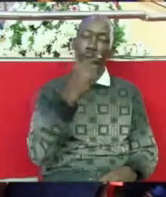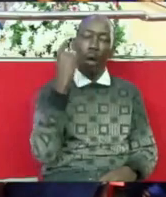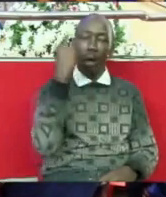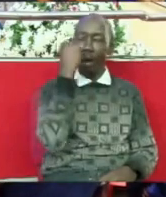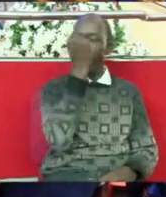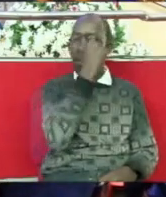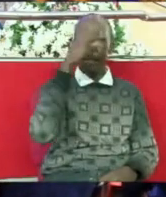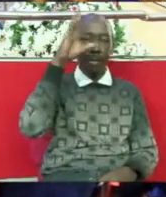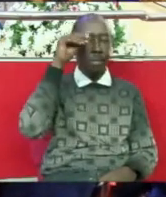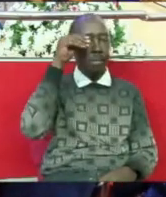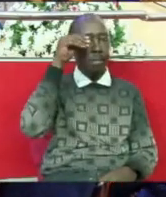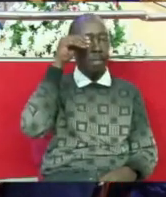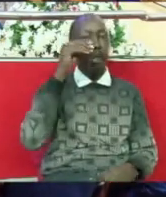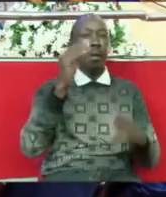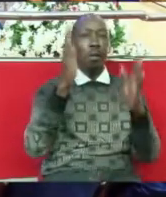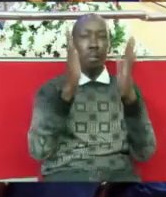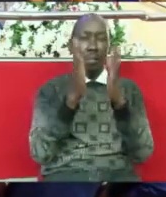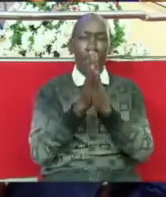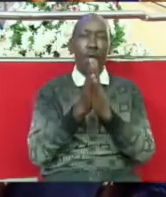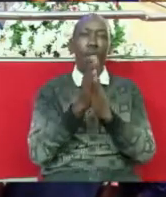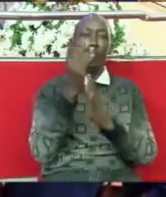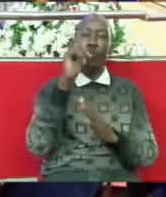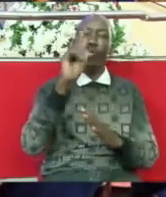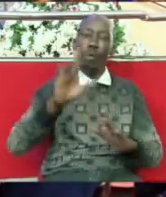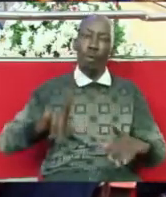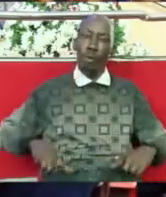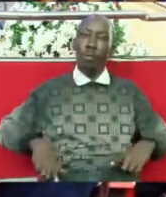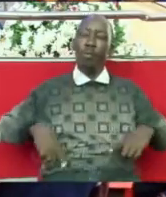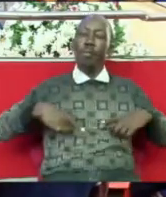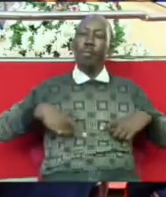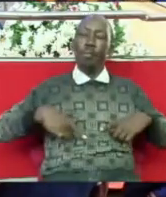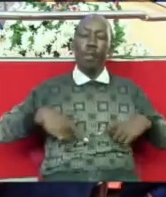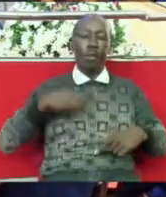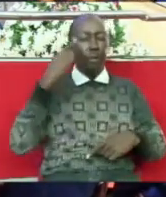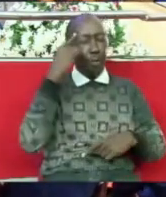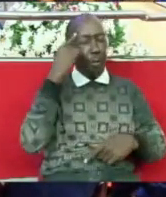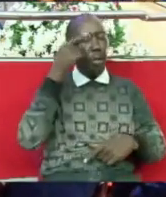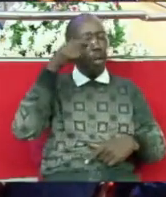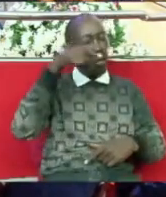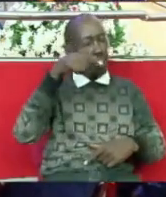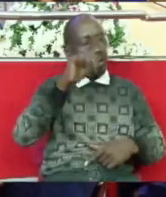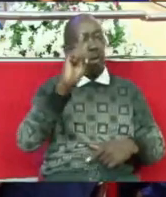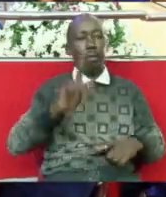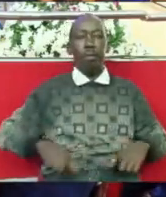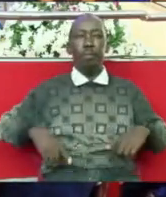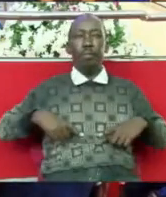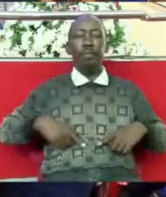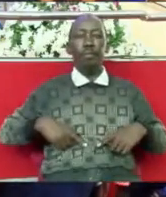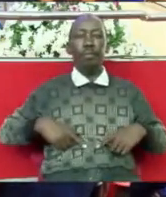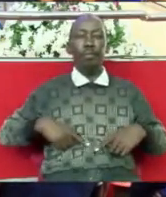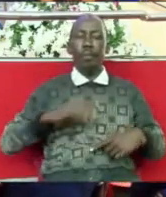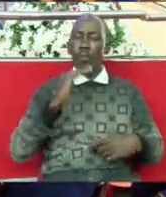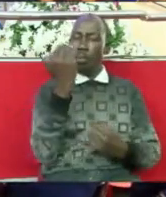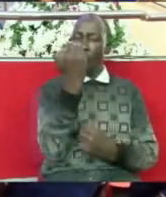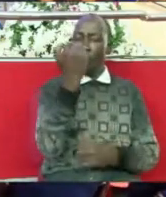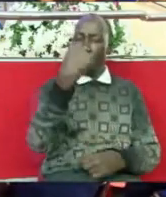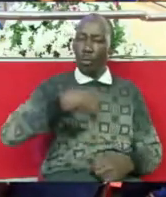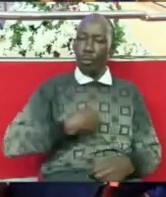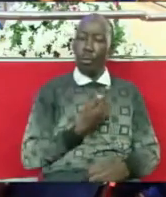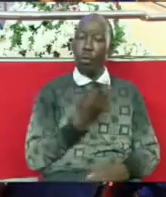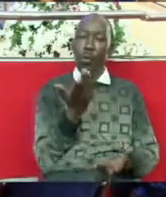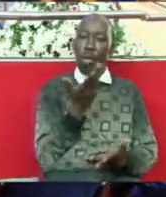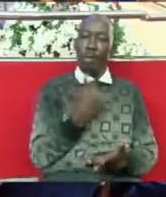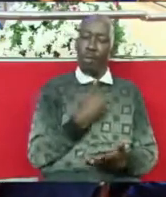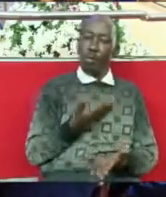closed, reflect on your life and ask yourself, where have I drifted?